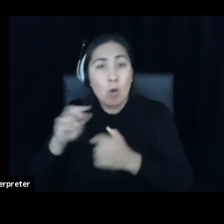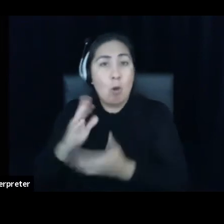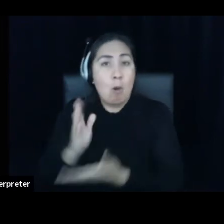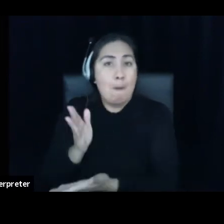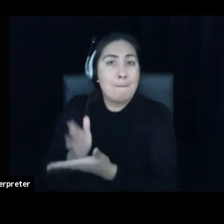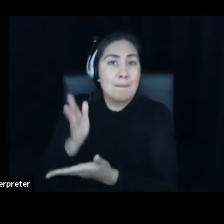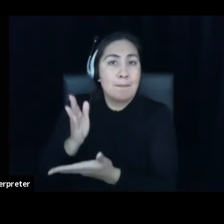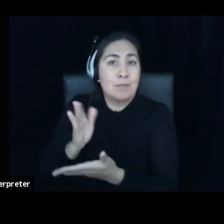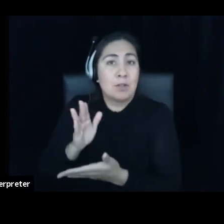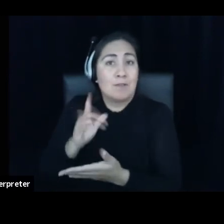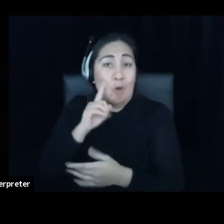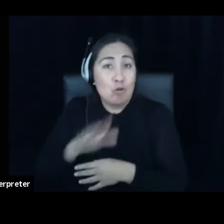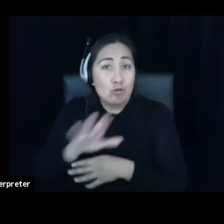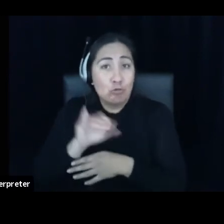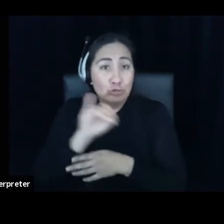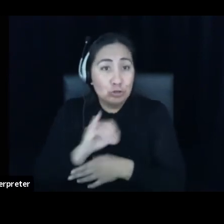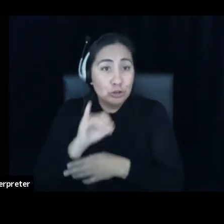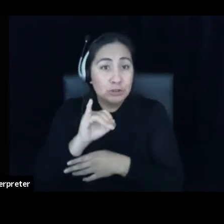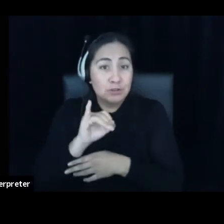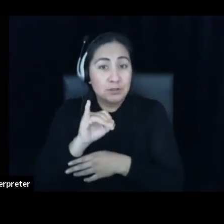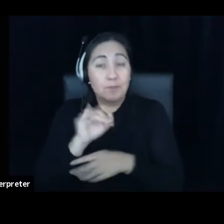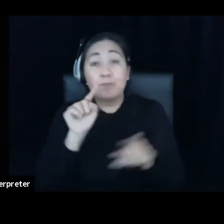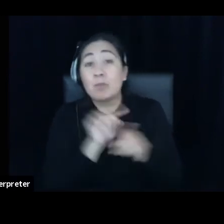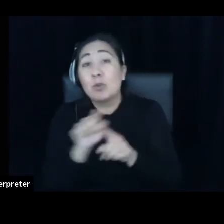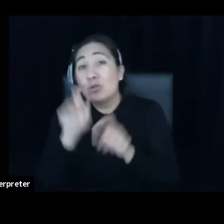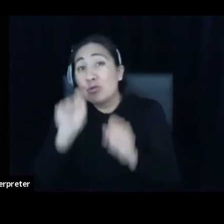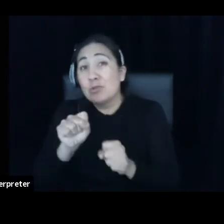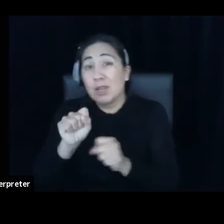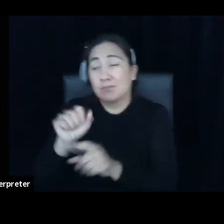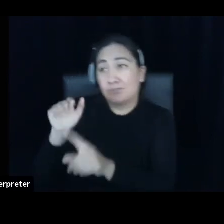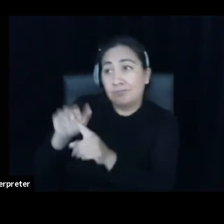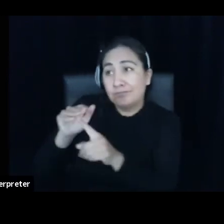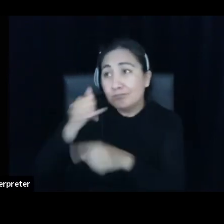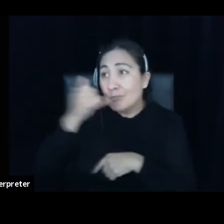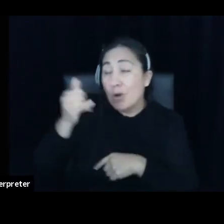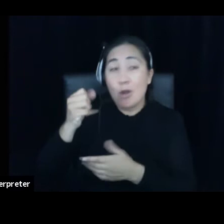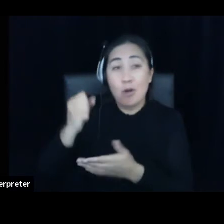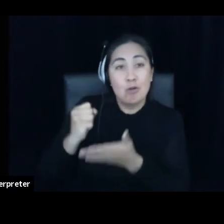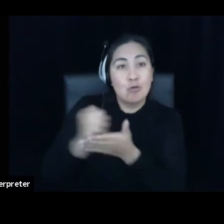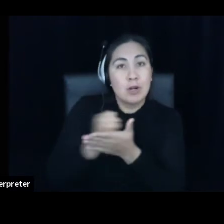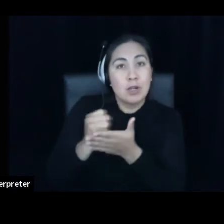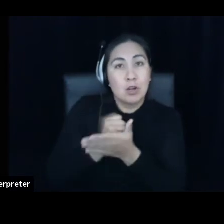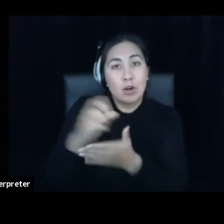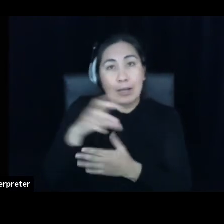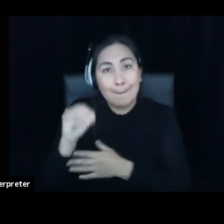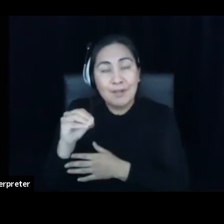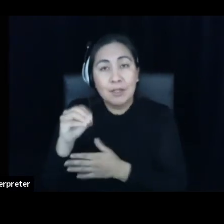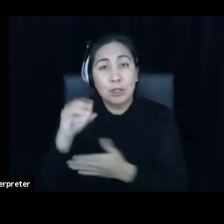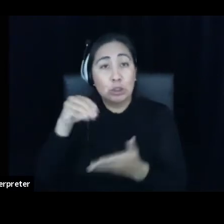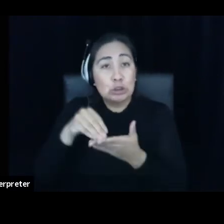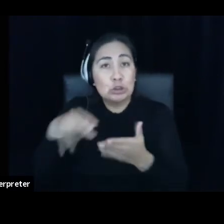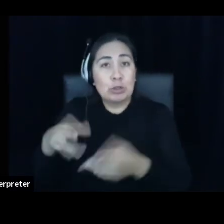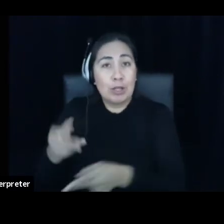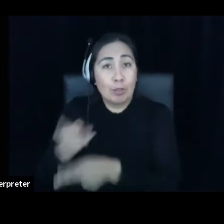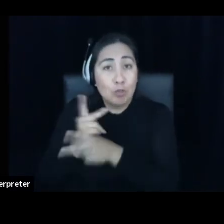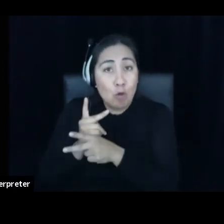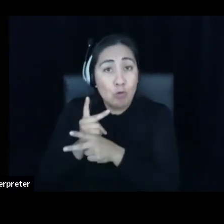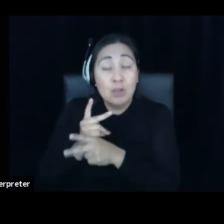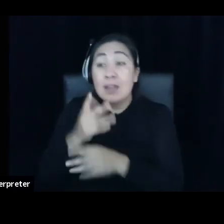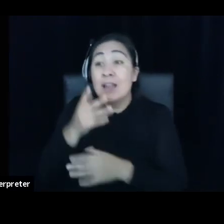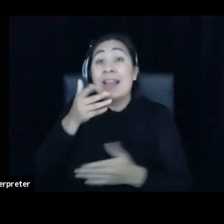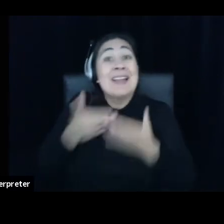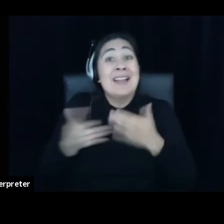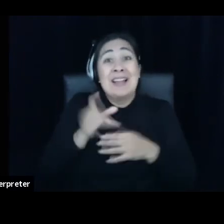insurance. Ask your credit card company or student loan lender, even if it's a private loan, for a